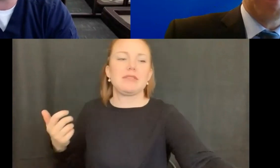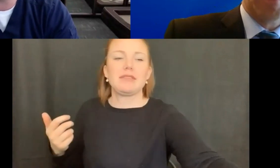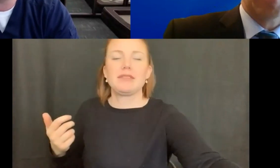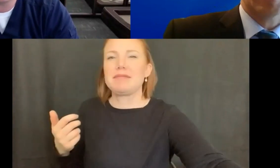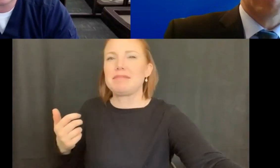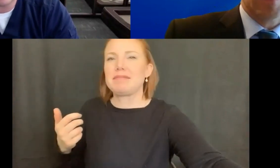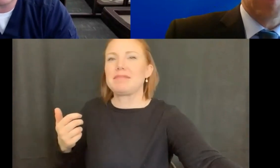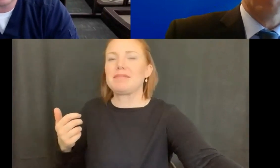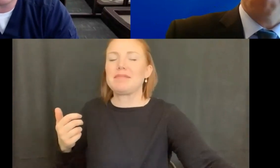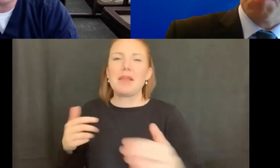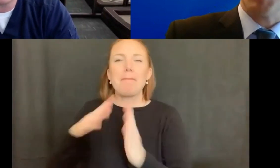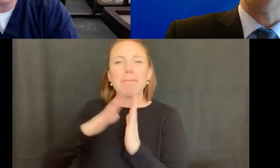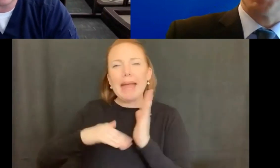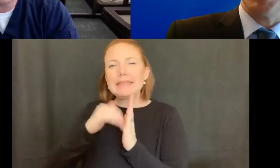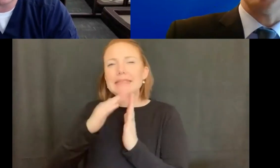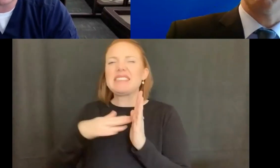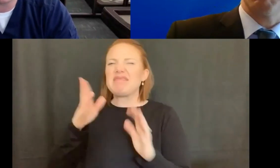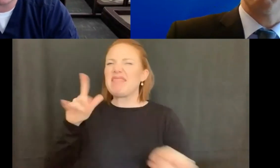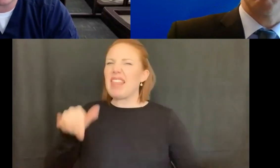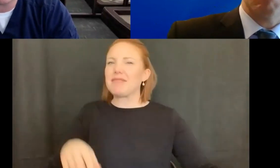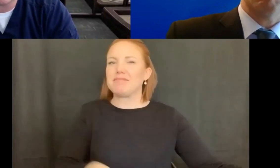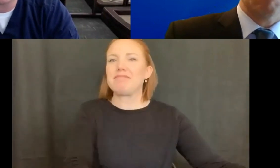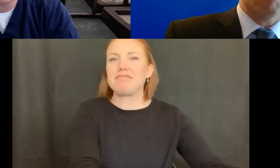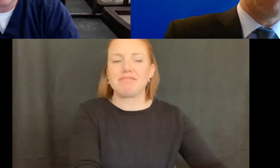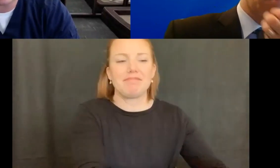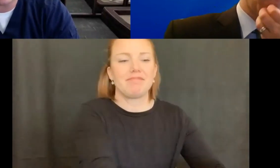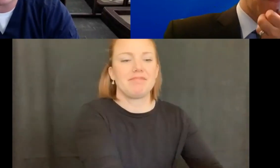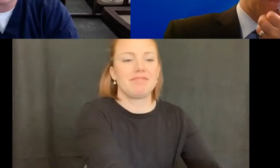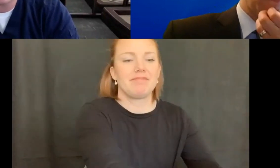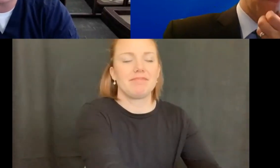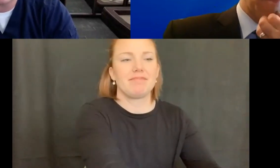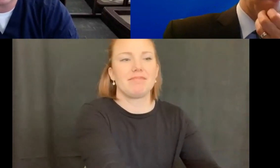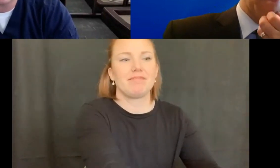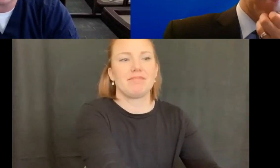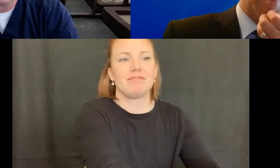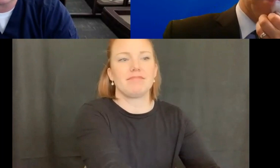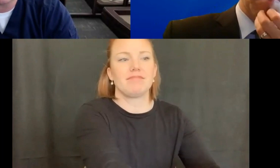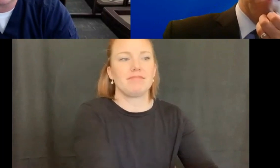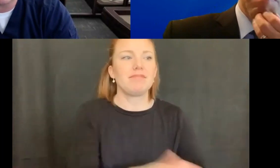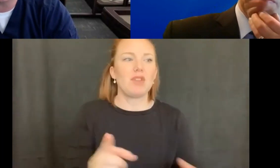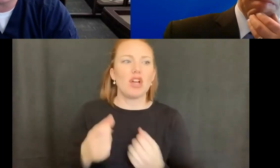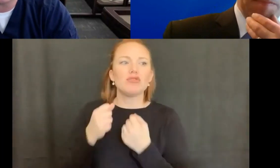sketching or painting, that can be very helpful too. But a strong background in the sciences is